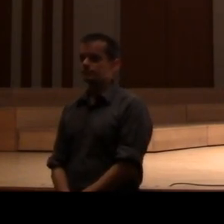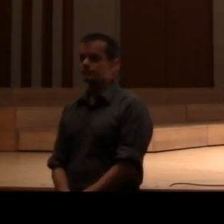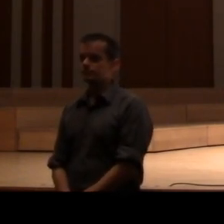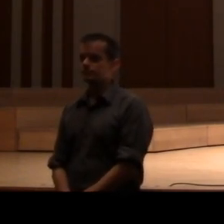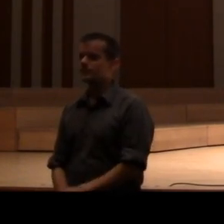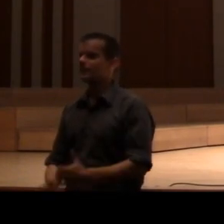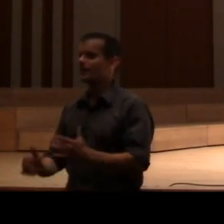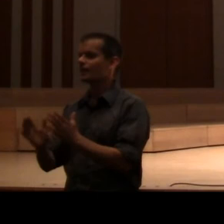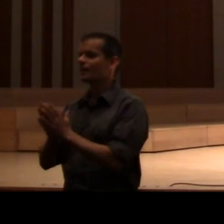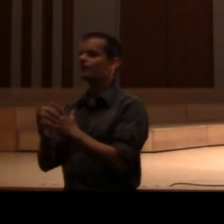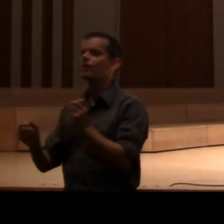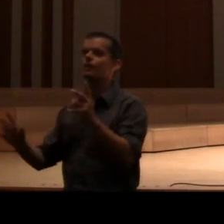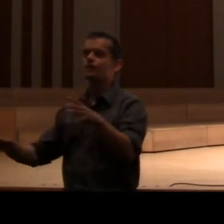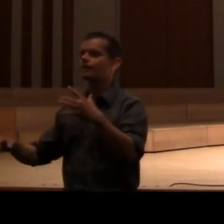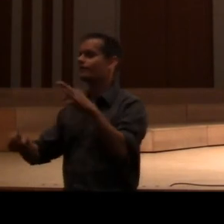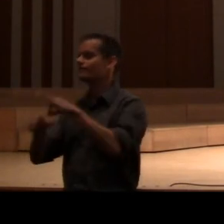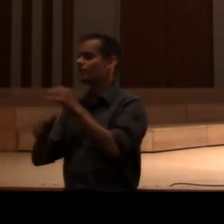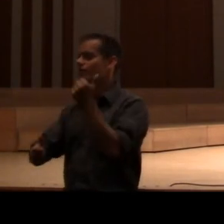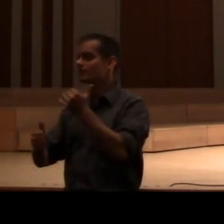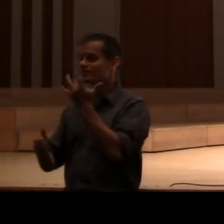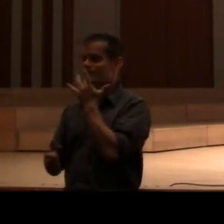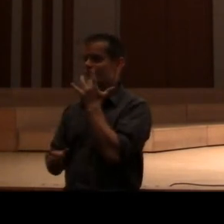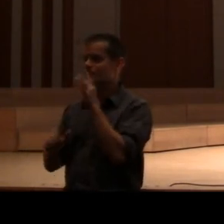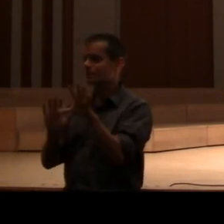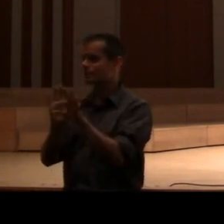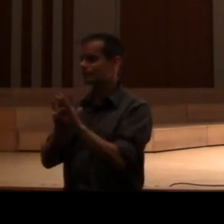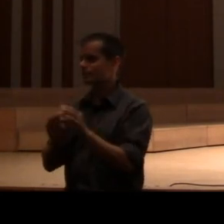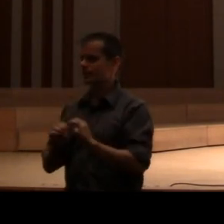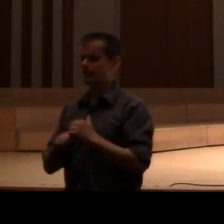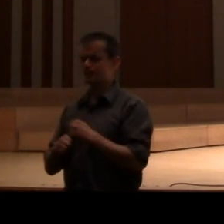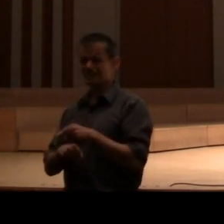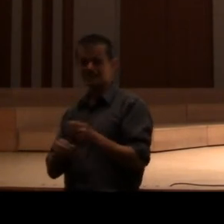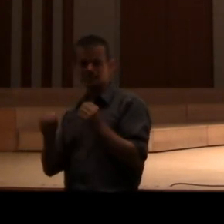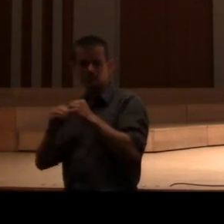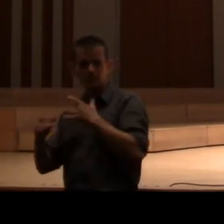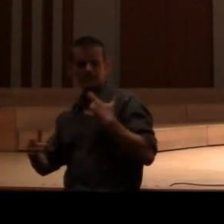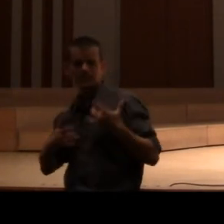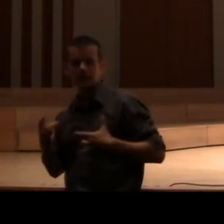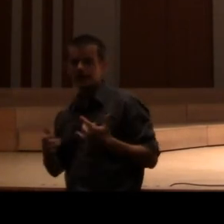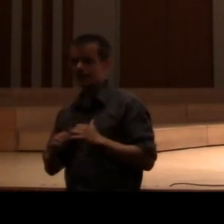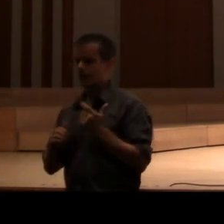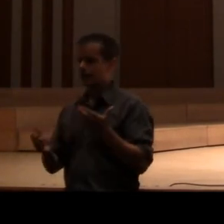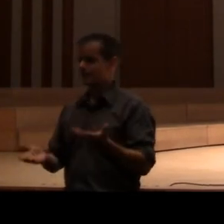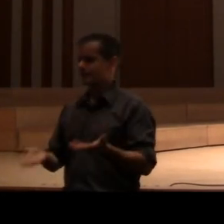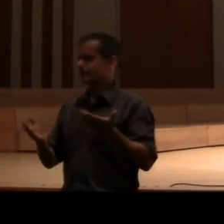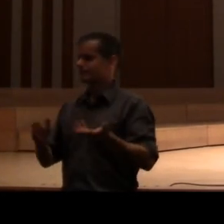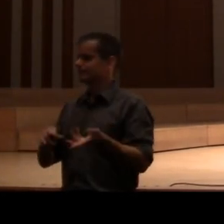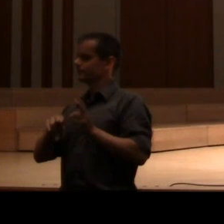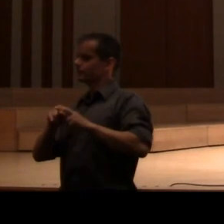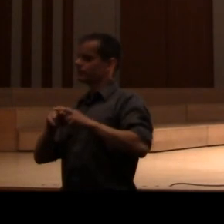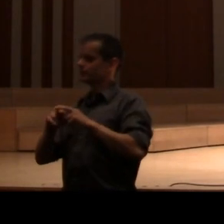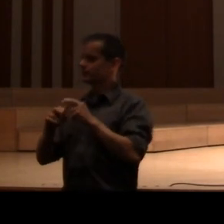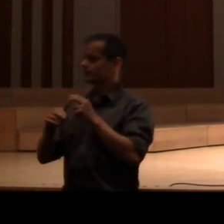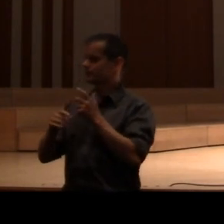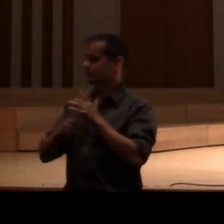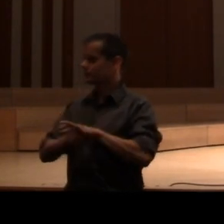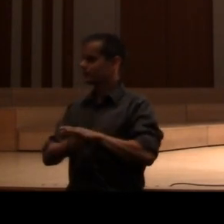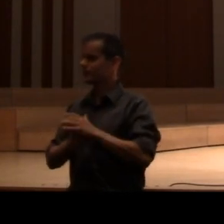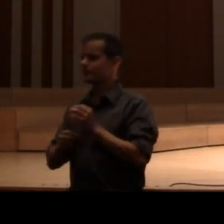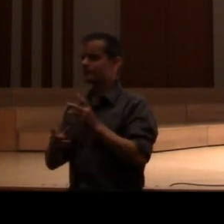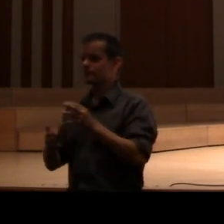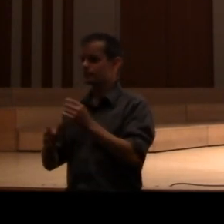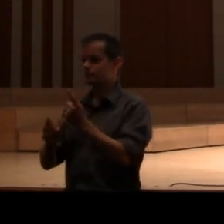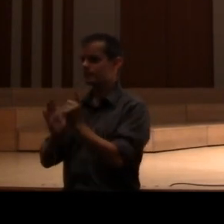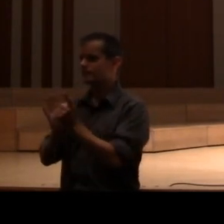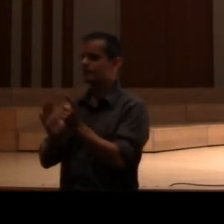take a vote. Which flavor should we choose? How do we make this more exciting? How do we up the ante? So maybe there's you, it's like you have